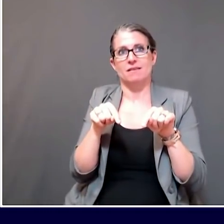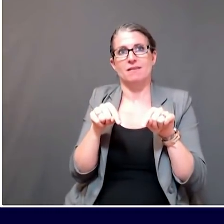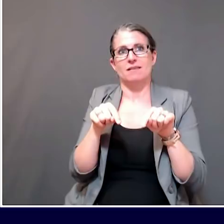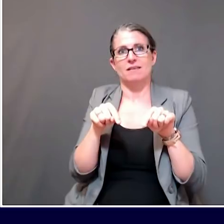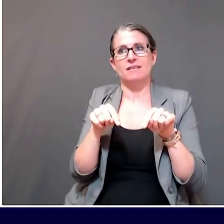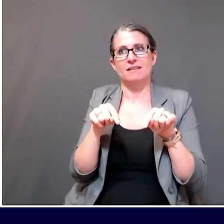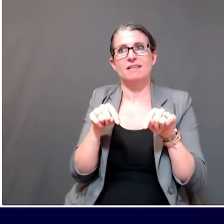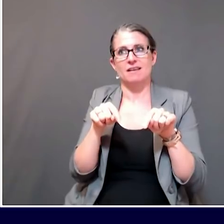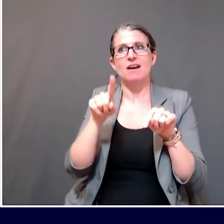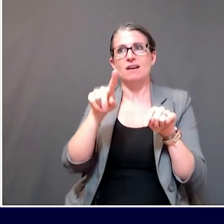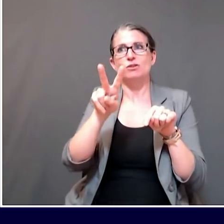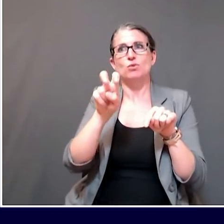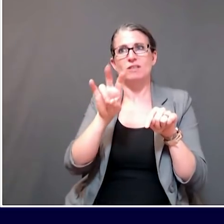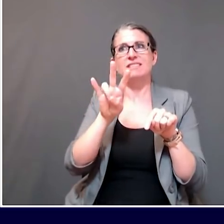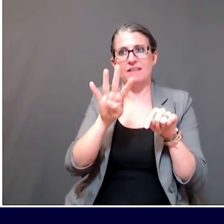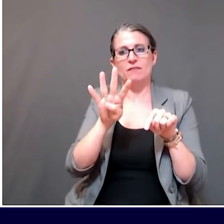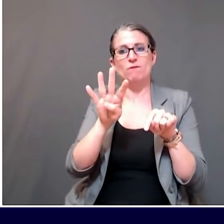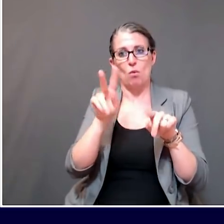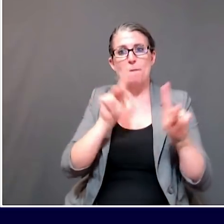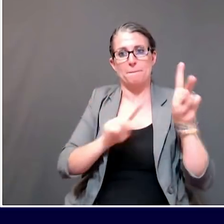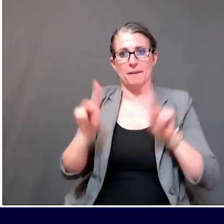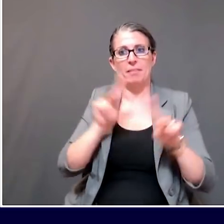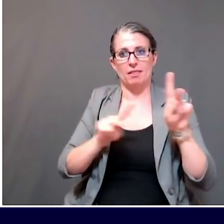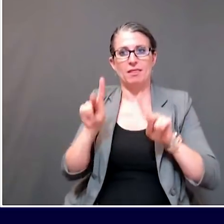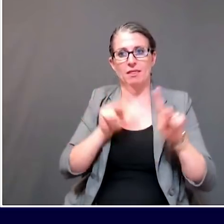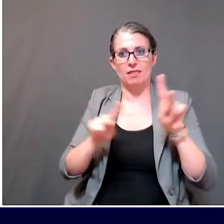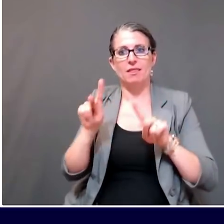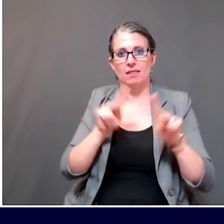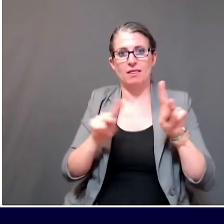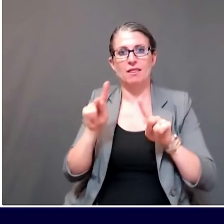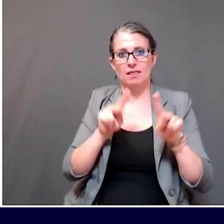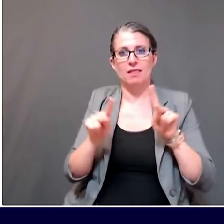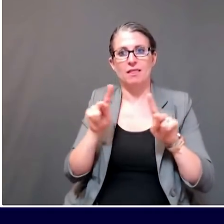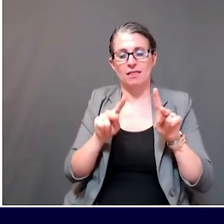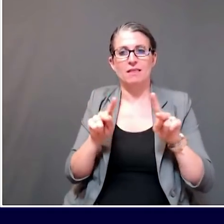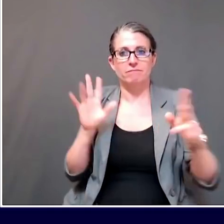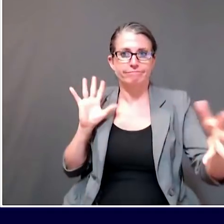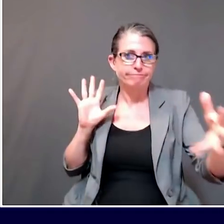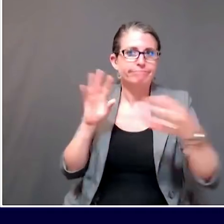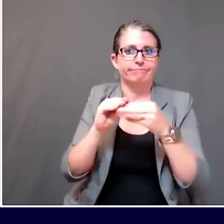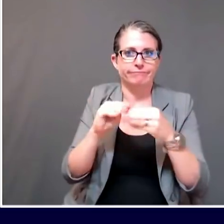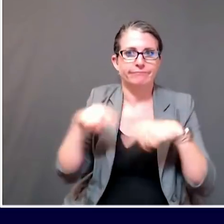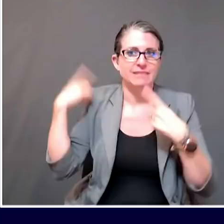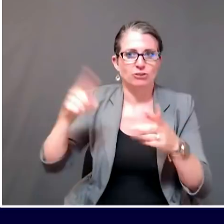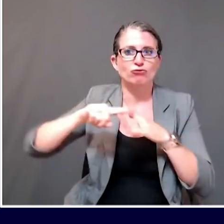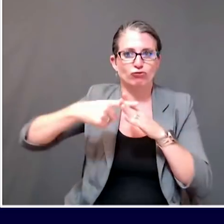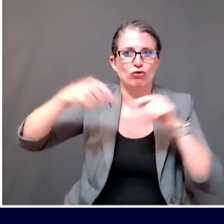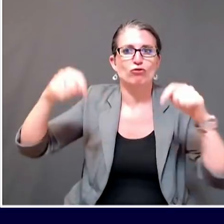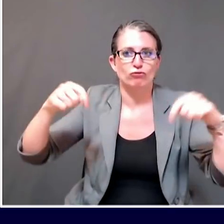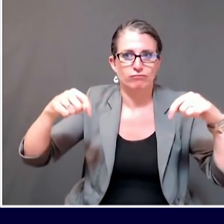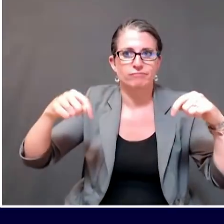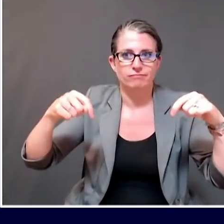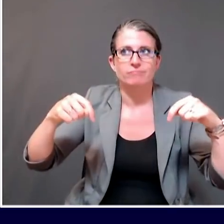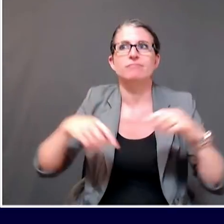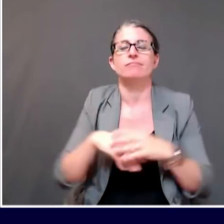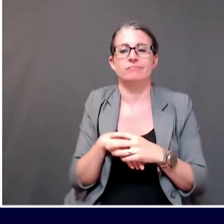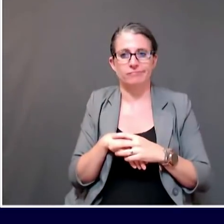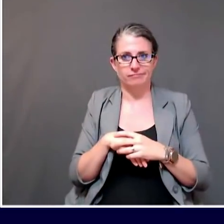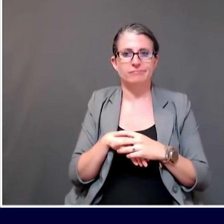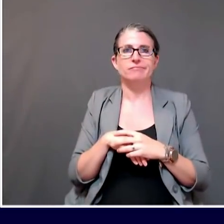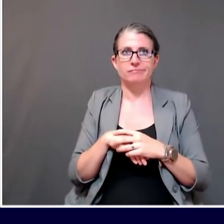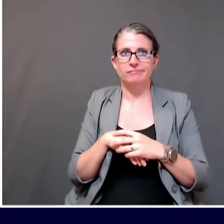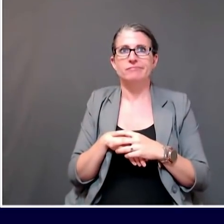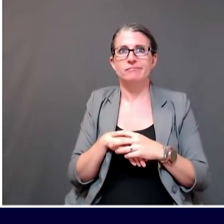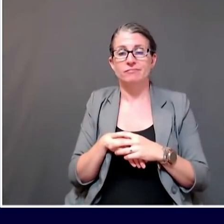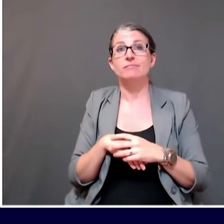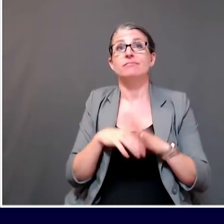Keeping in the vein of testing, I'd like to provide an update on where things stand both in terms of positivity rates as well as our